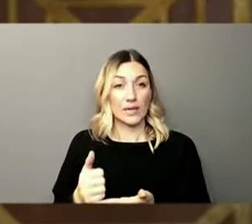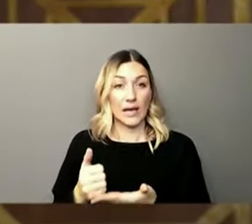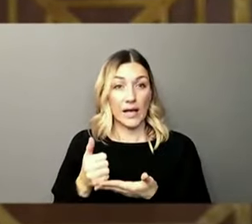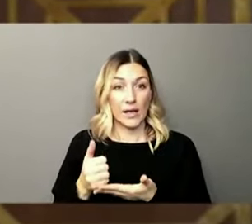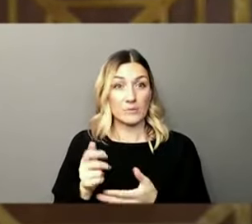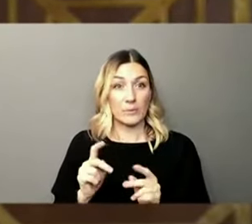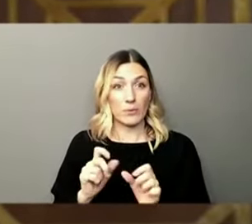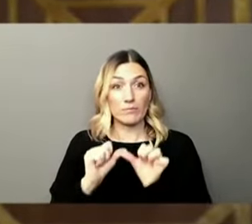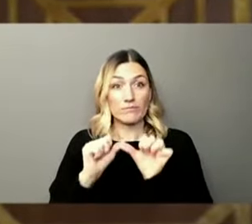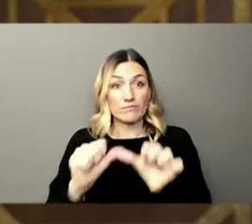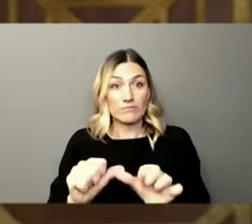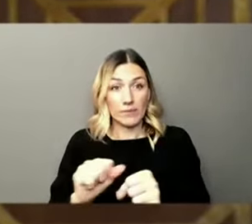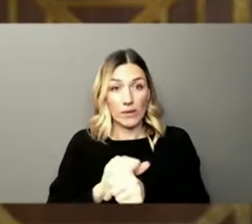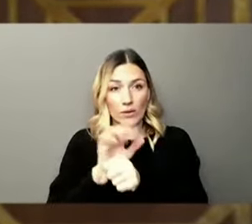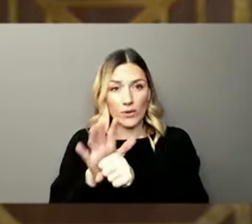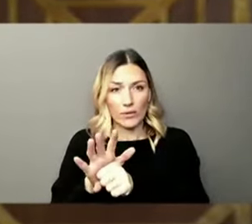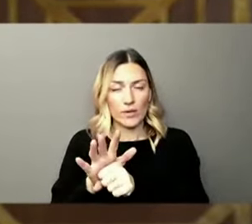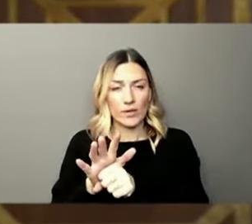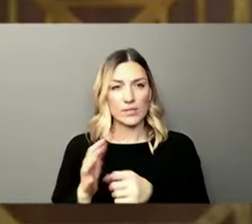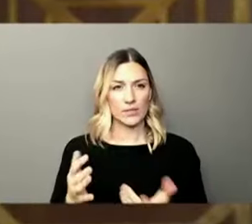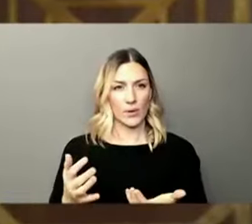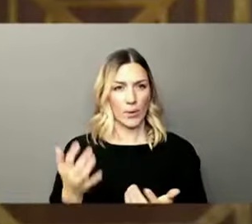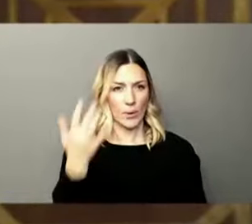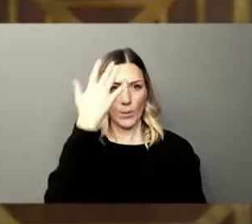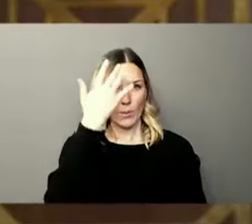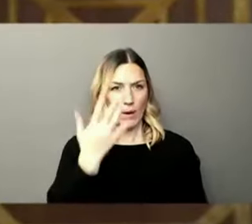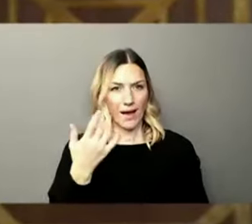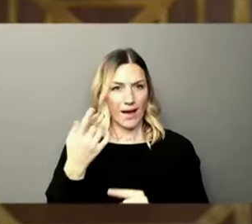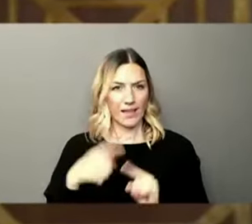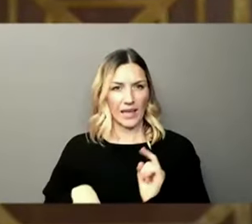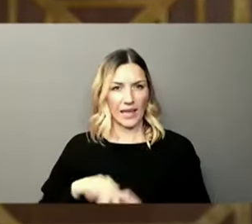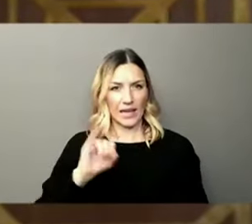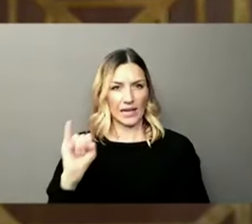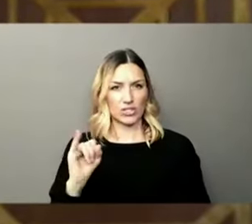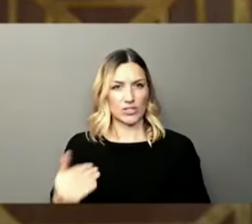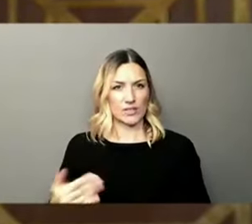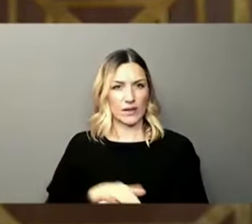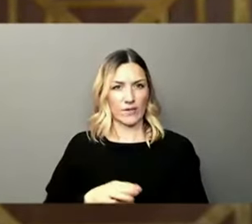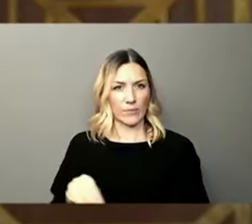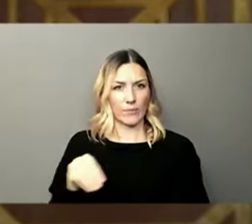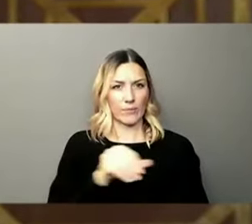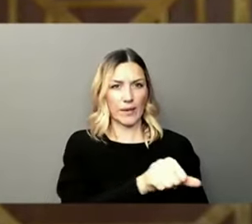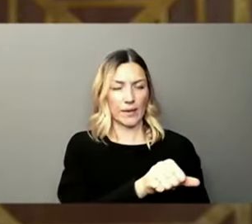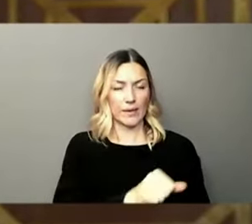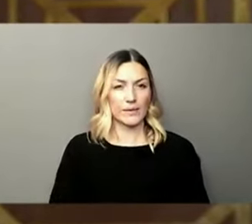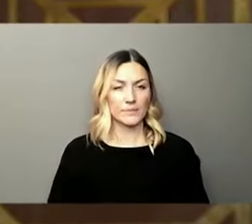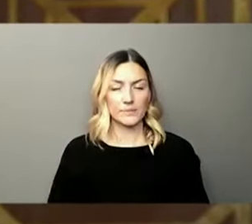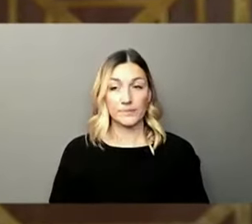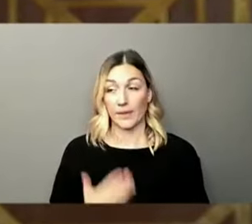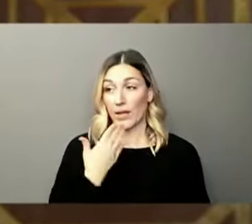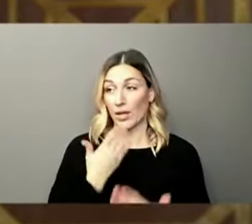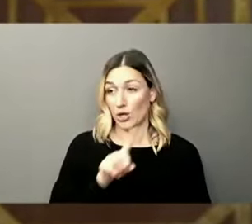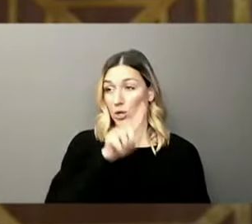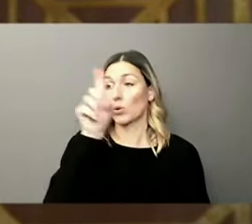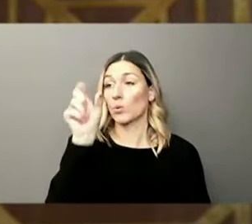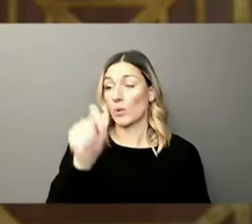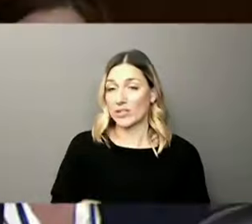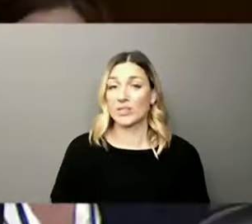long COVID. So why can't the insurance cover it? Good question. Really, really frustrating. Ms.